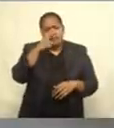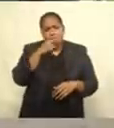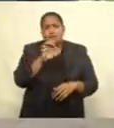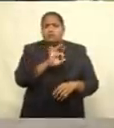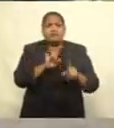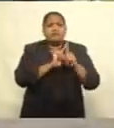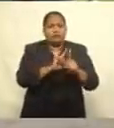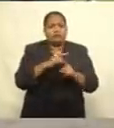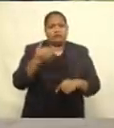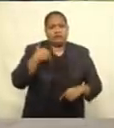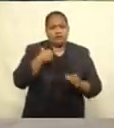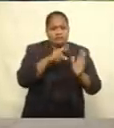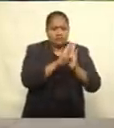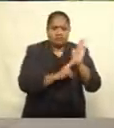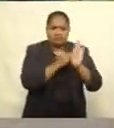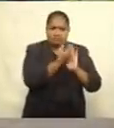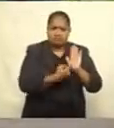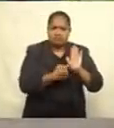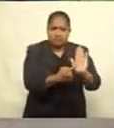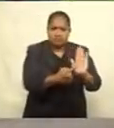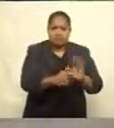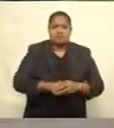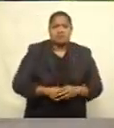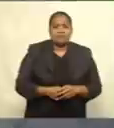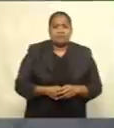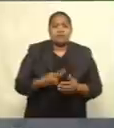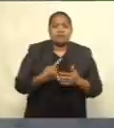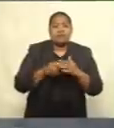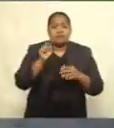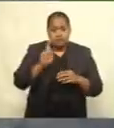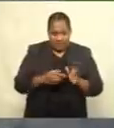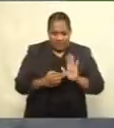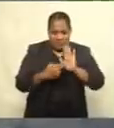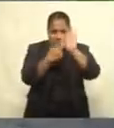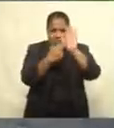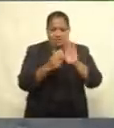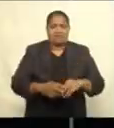complying with the health restrictions. 8 cases were recorded in the Northern Division.